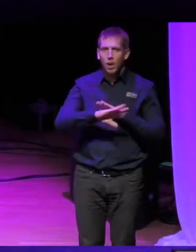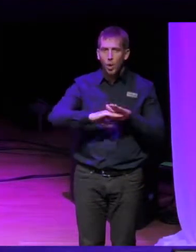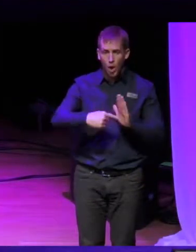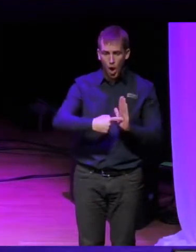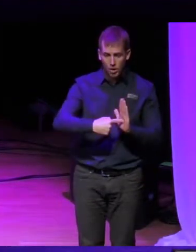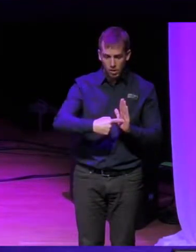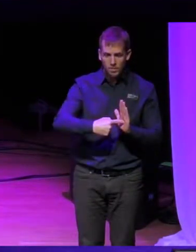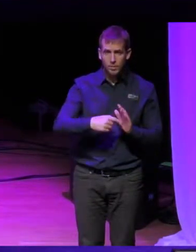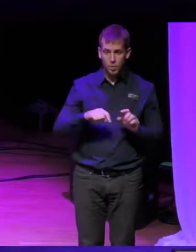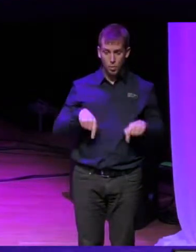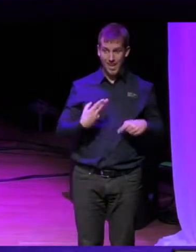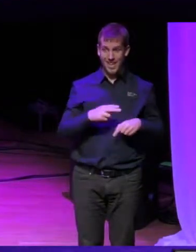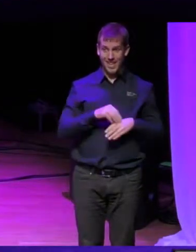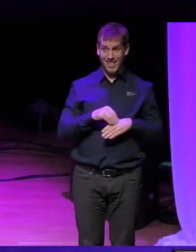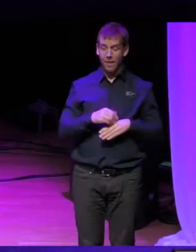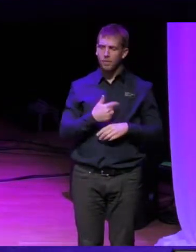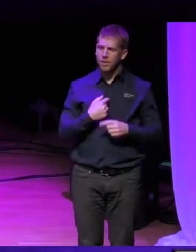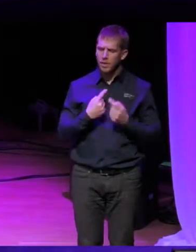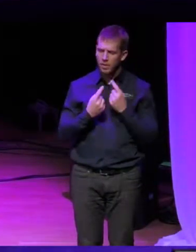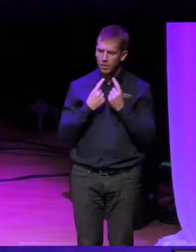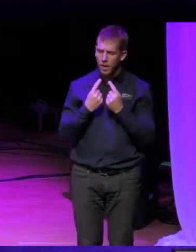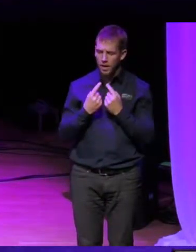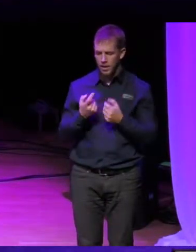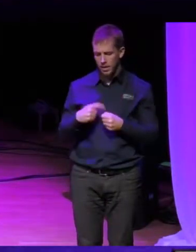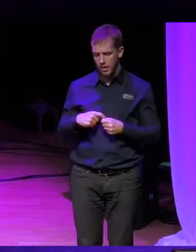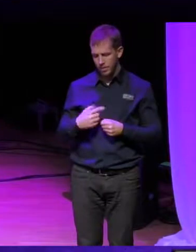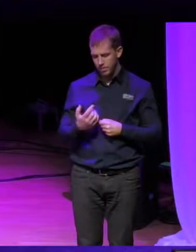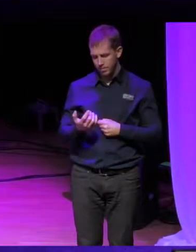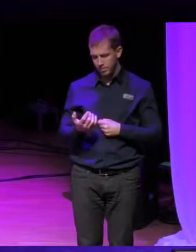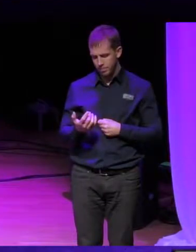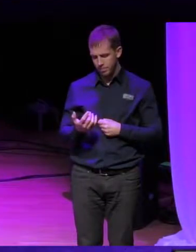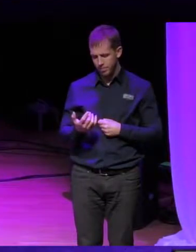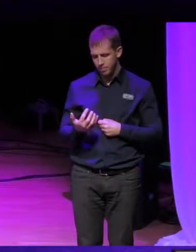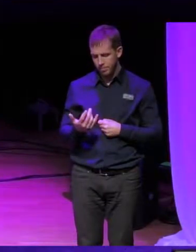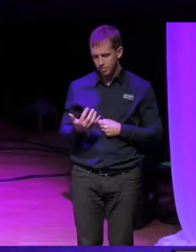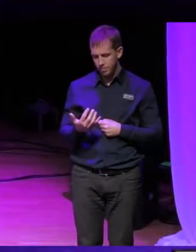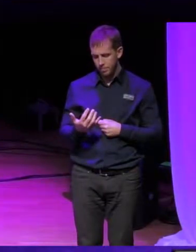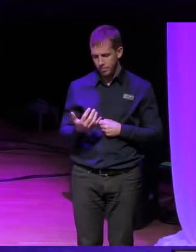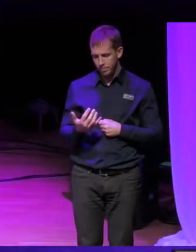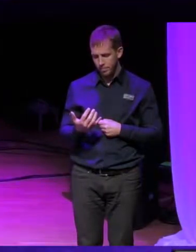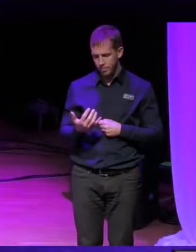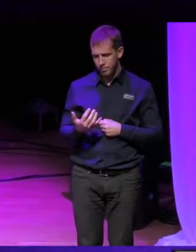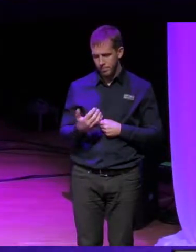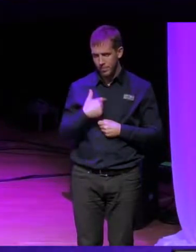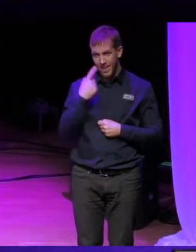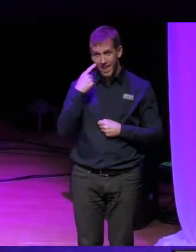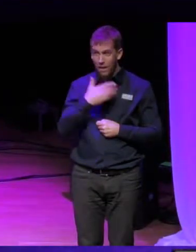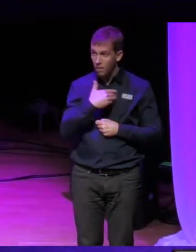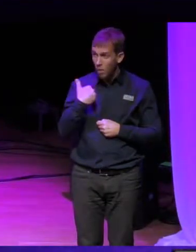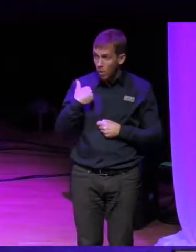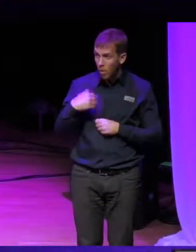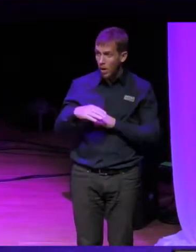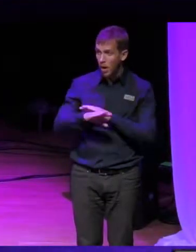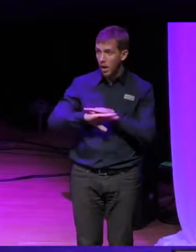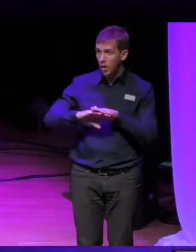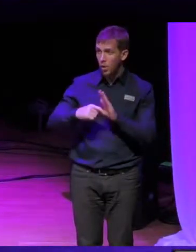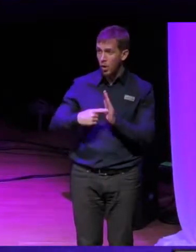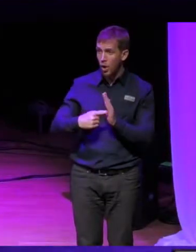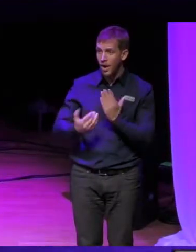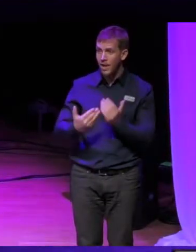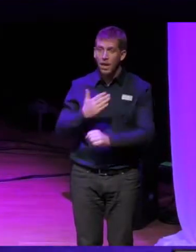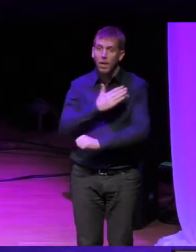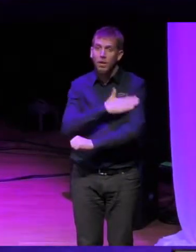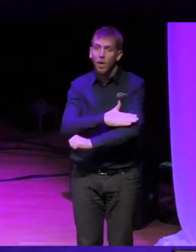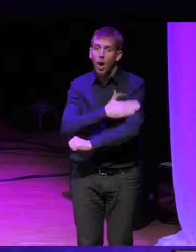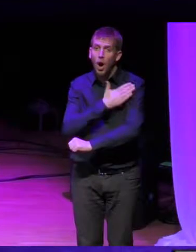a discussion in Sweden right now with that. We tend to think that our constitution is quite weak